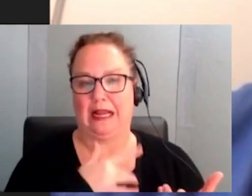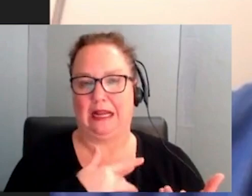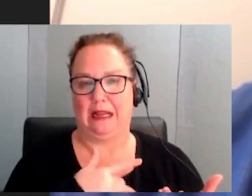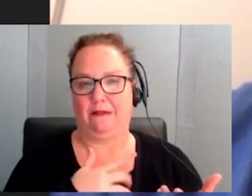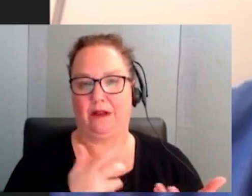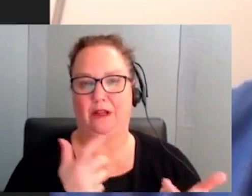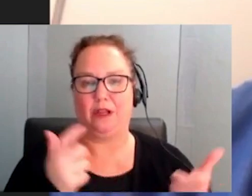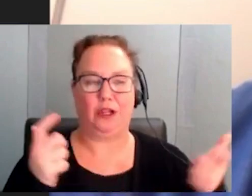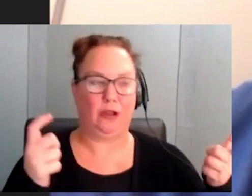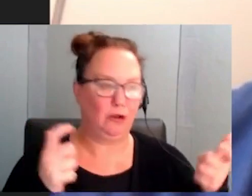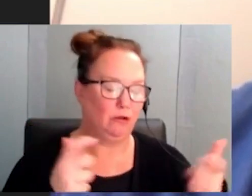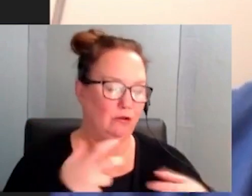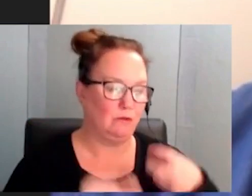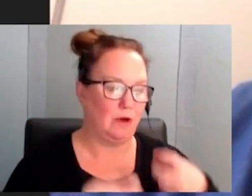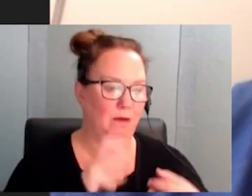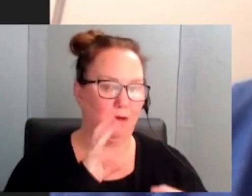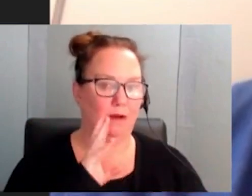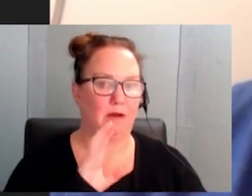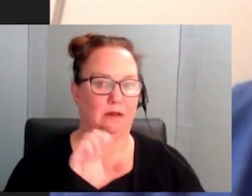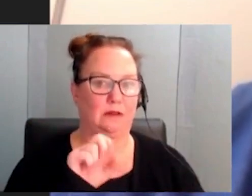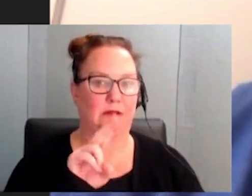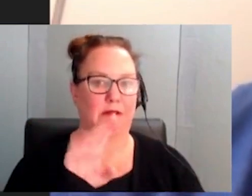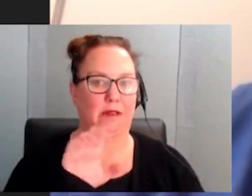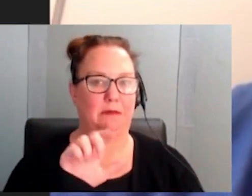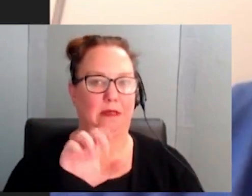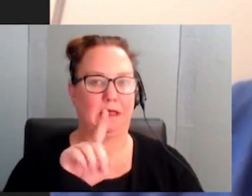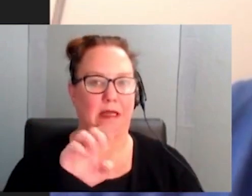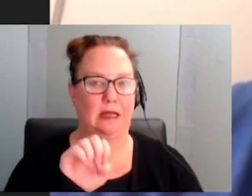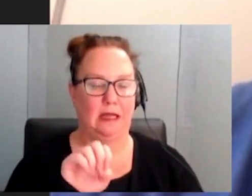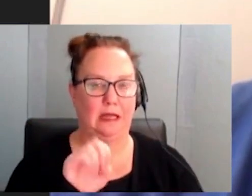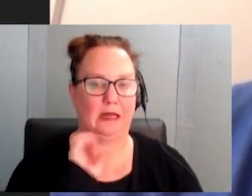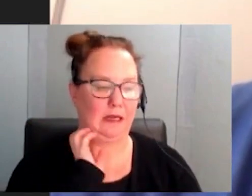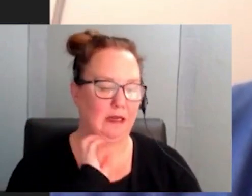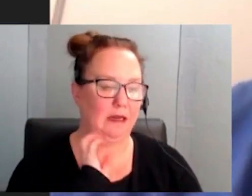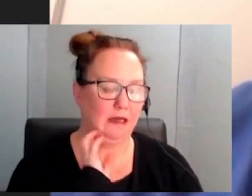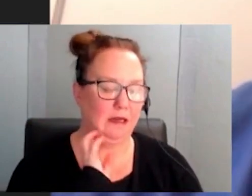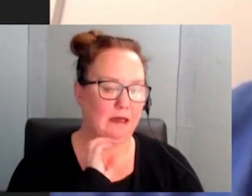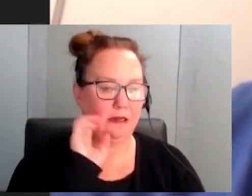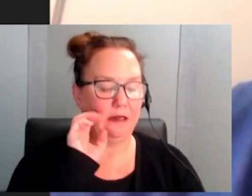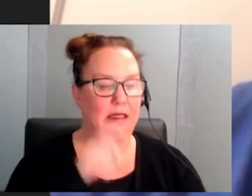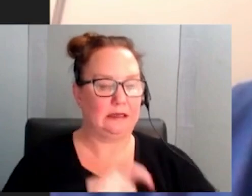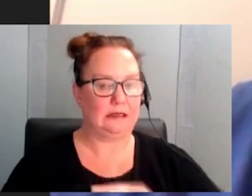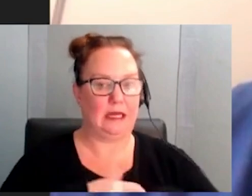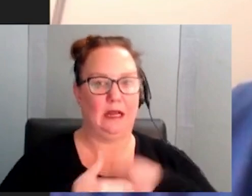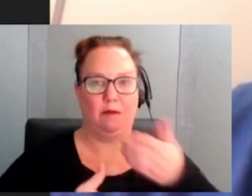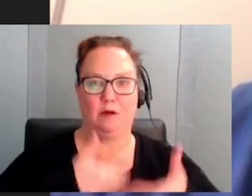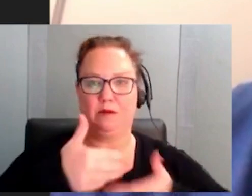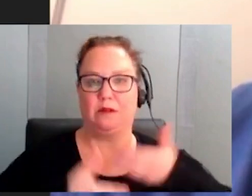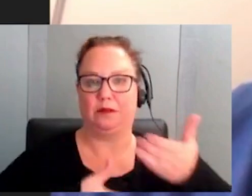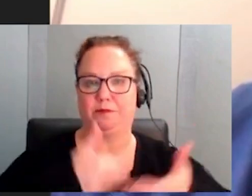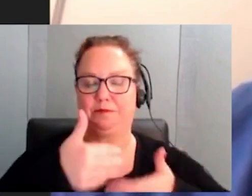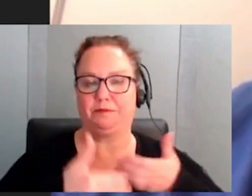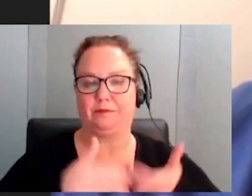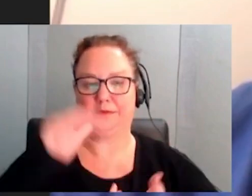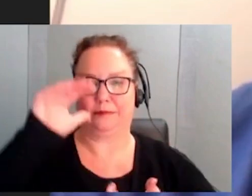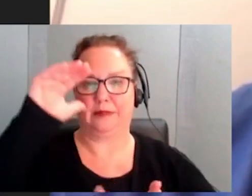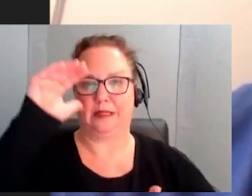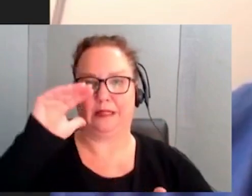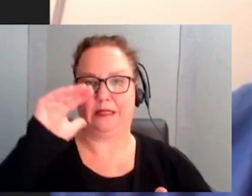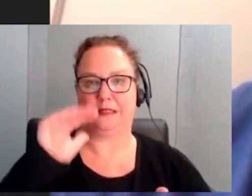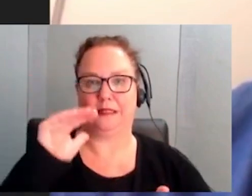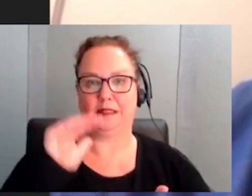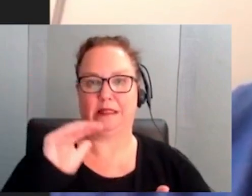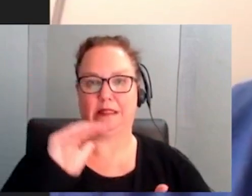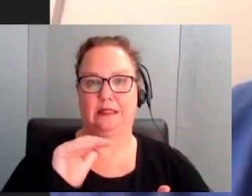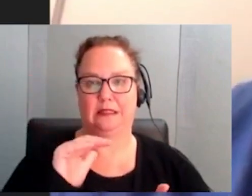problem with cravings at all once I got on it. And then, as time goes by, they'll get less and less and less.